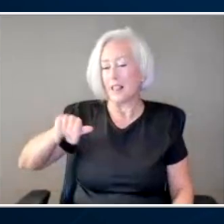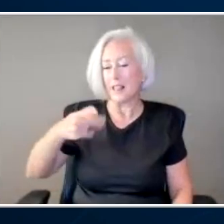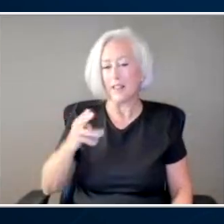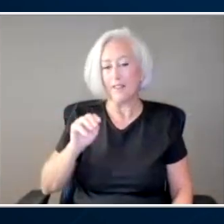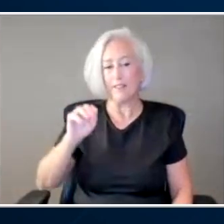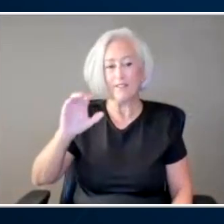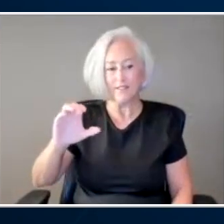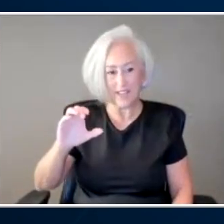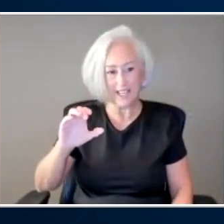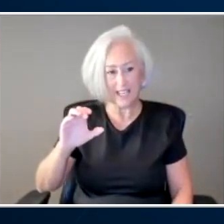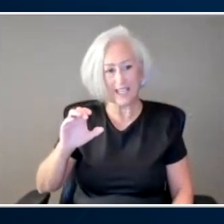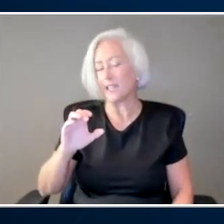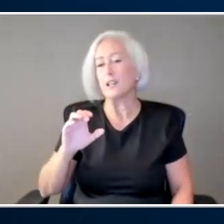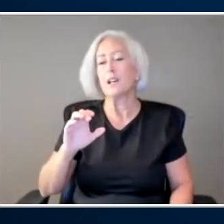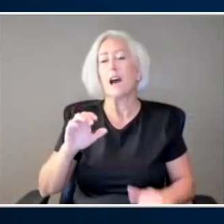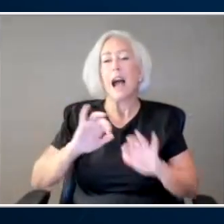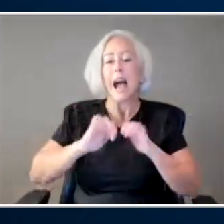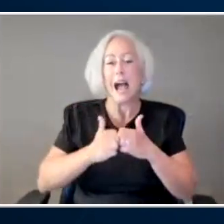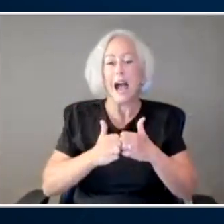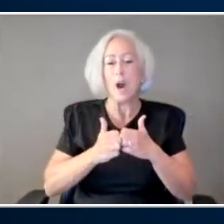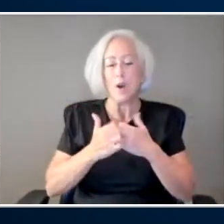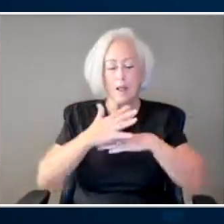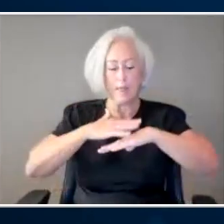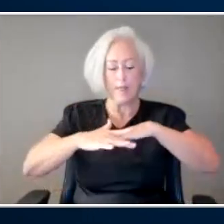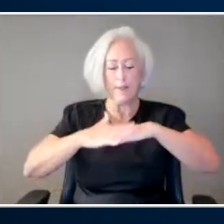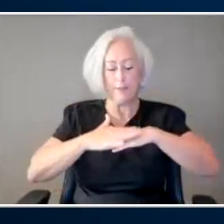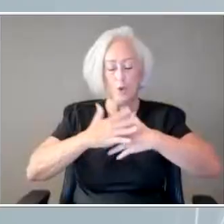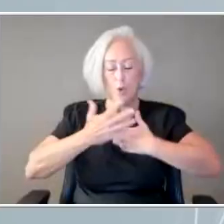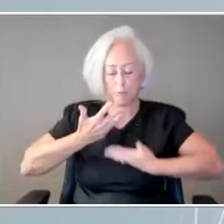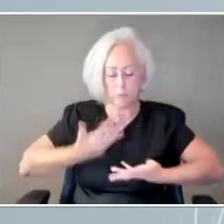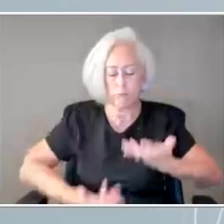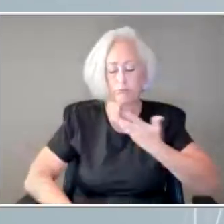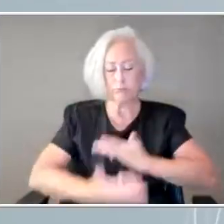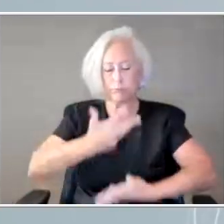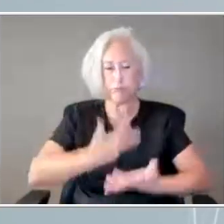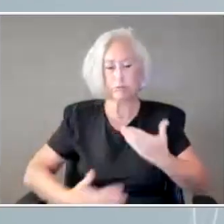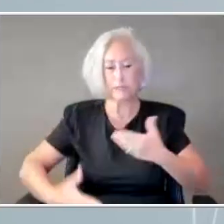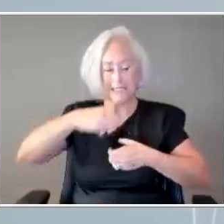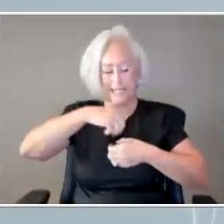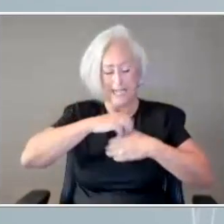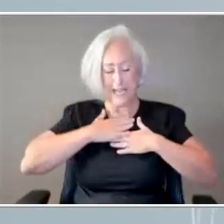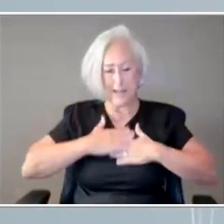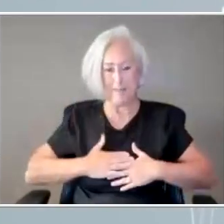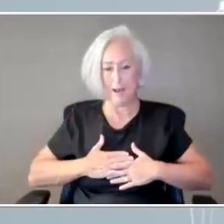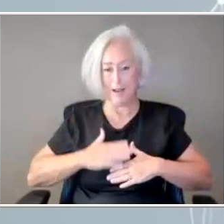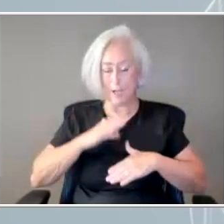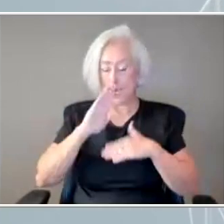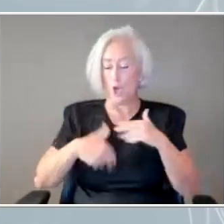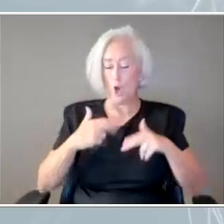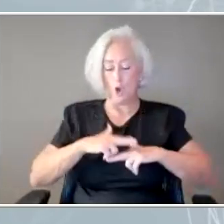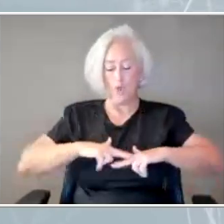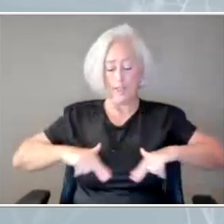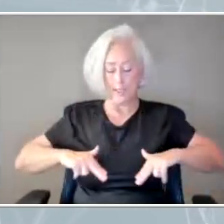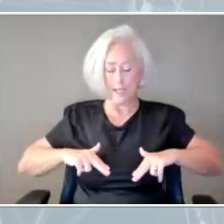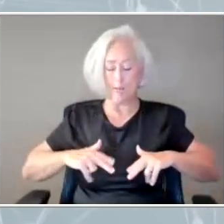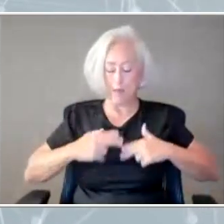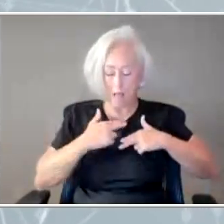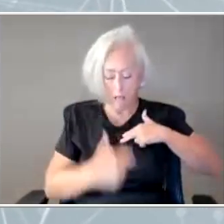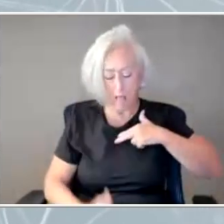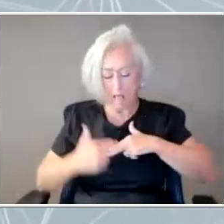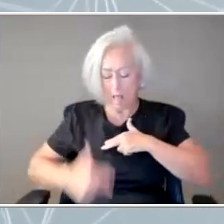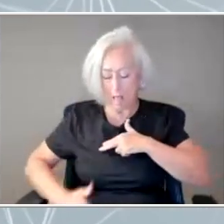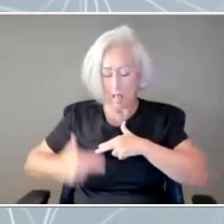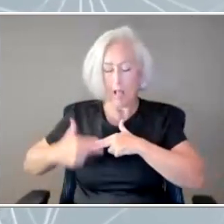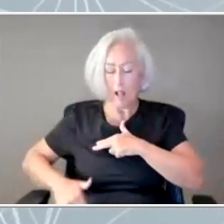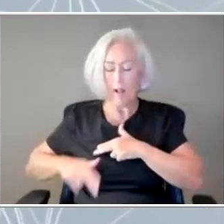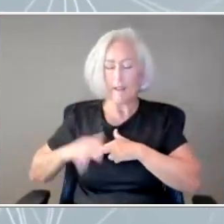yeah, like the way the way the fluid moves about your body. So all the tape took forever, follows that, and then she can like